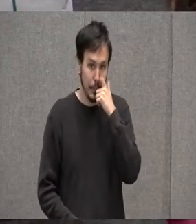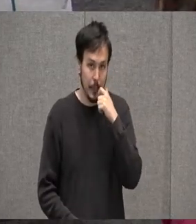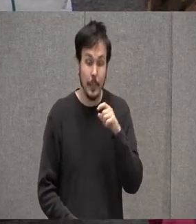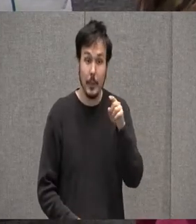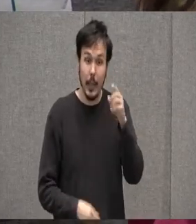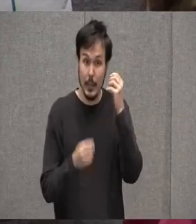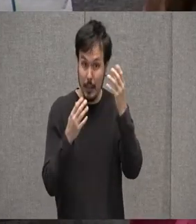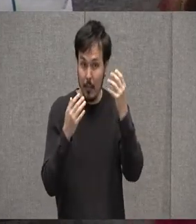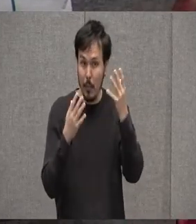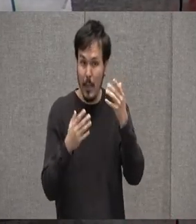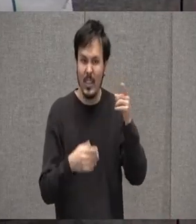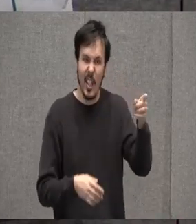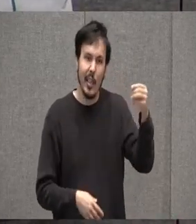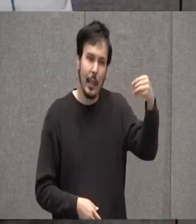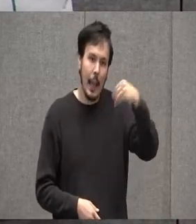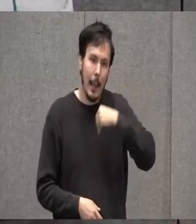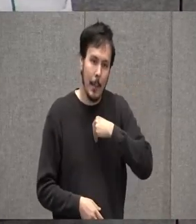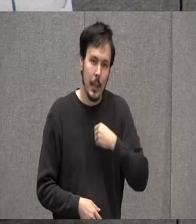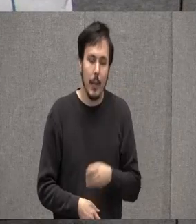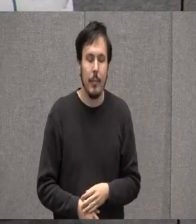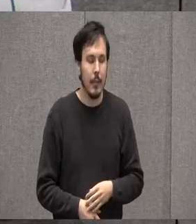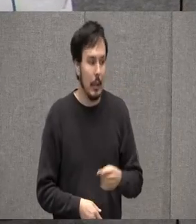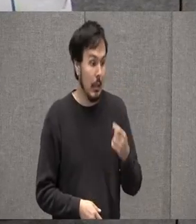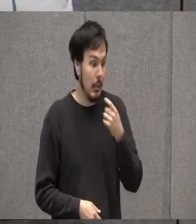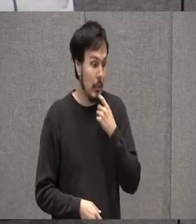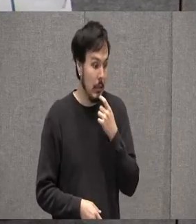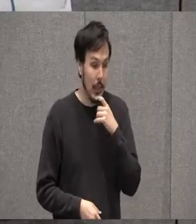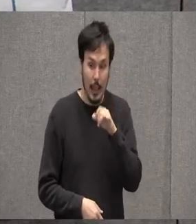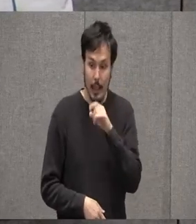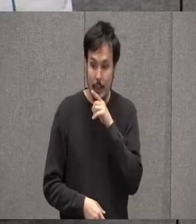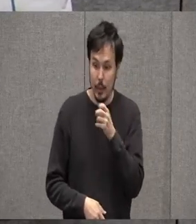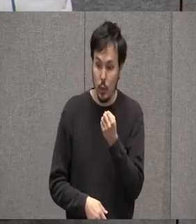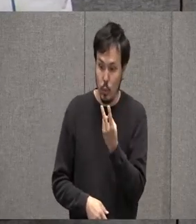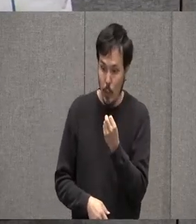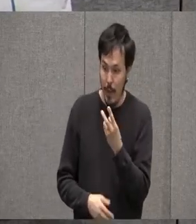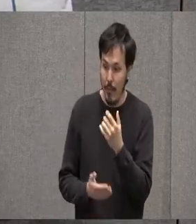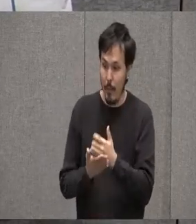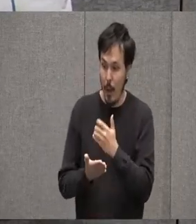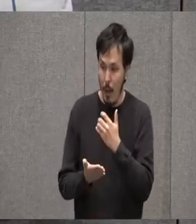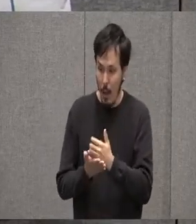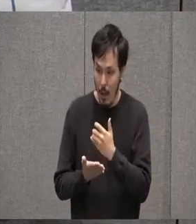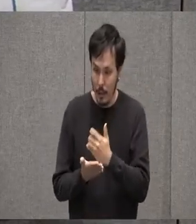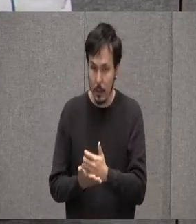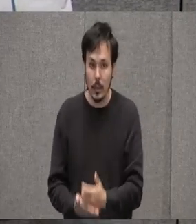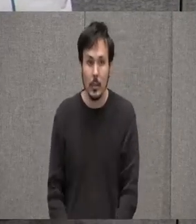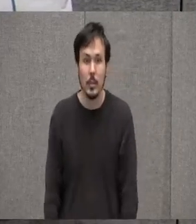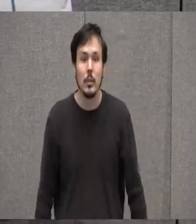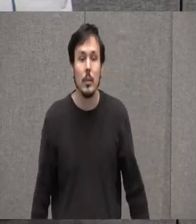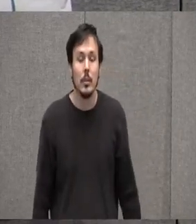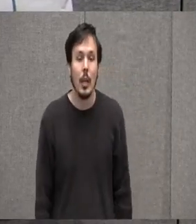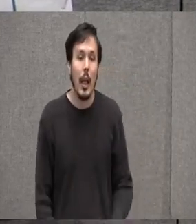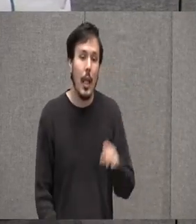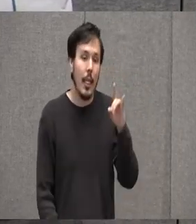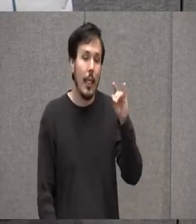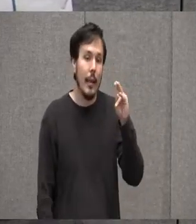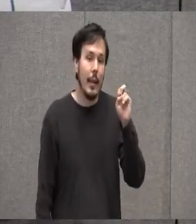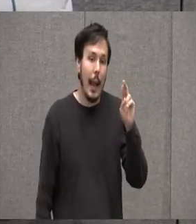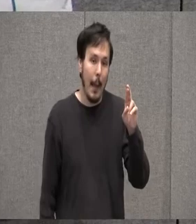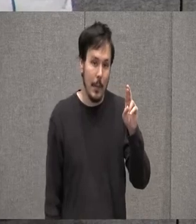the information I was given. I was told it was 12 pots and the diameter